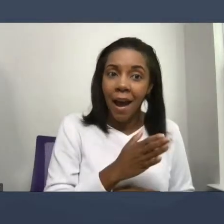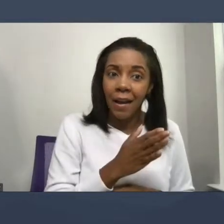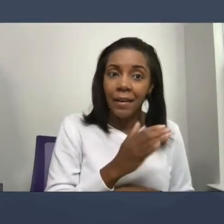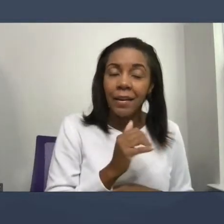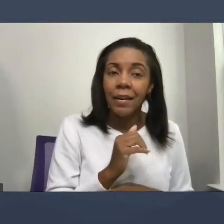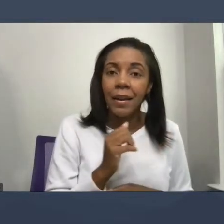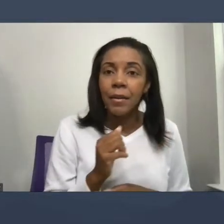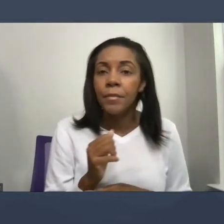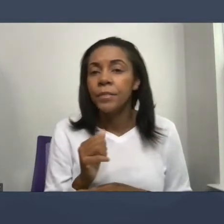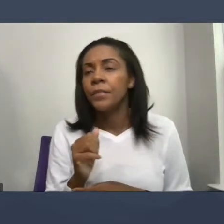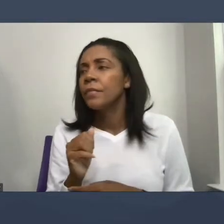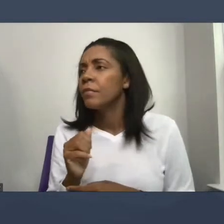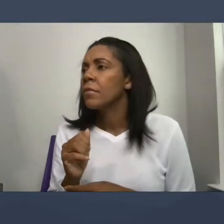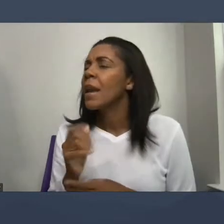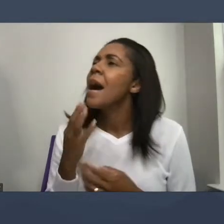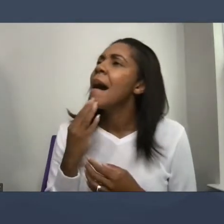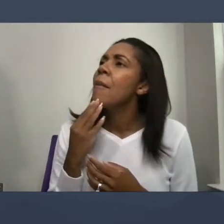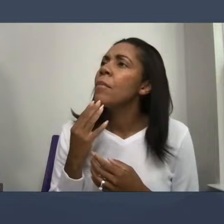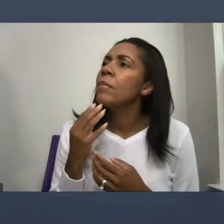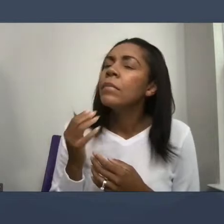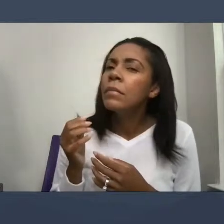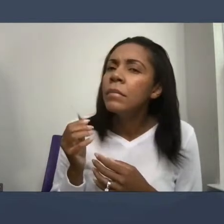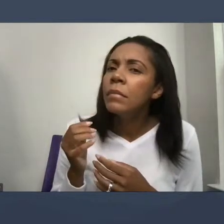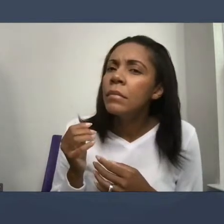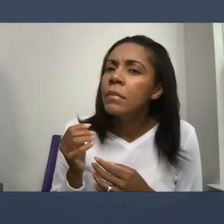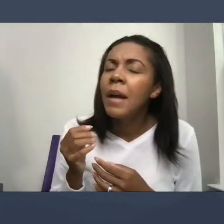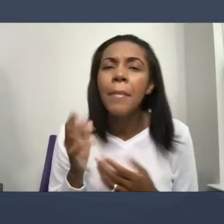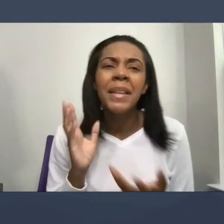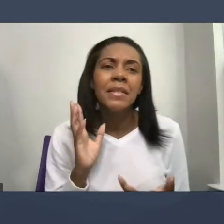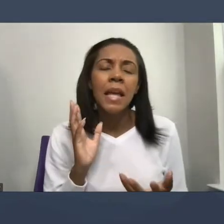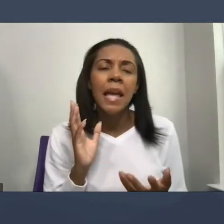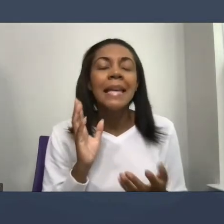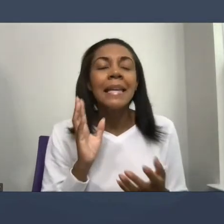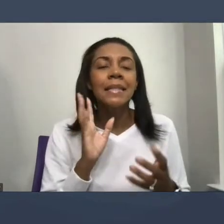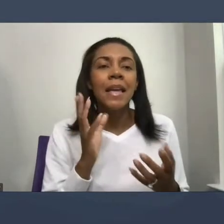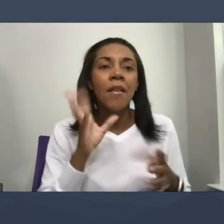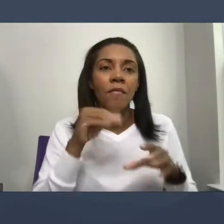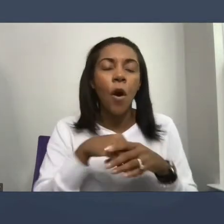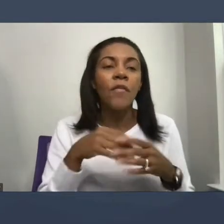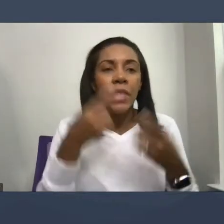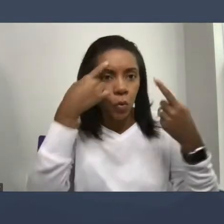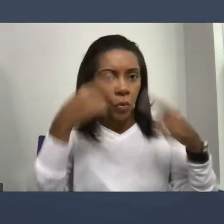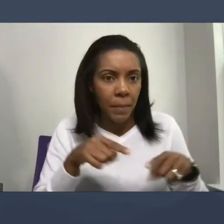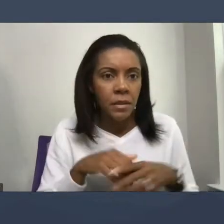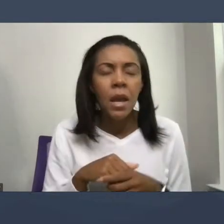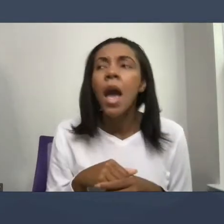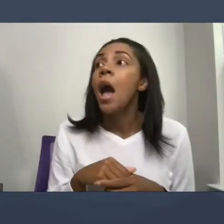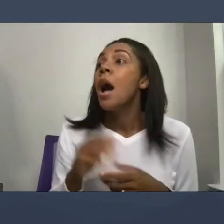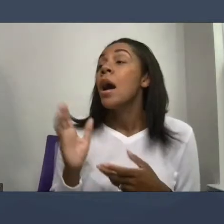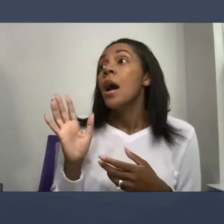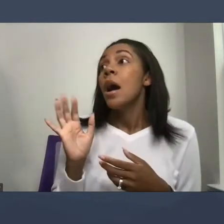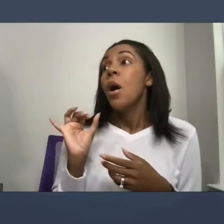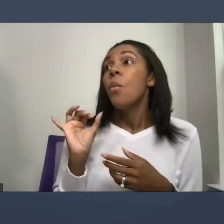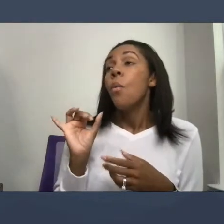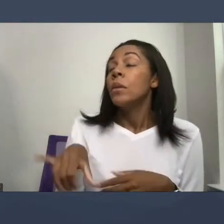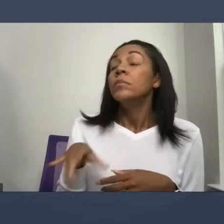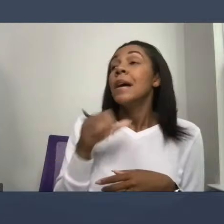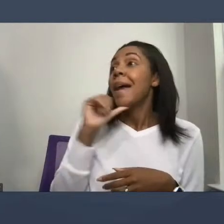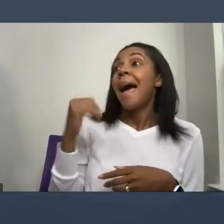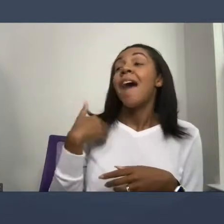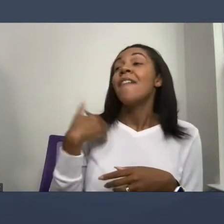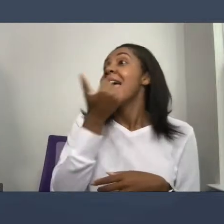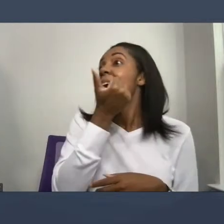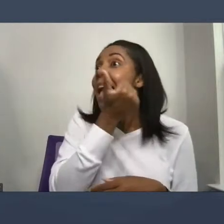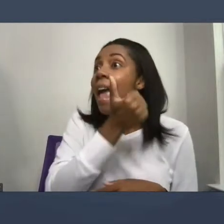originally? 60, well. You mean as a part of the mediation agreement? Correct. There was no parking